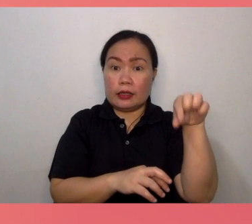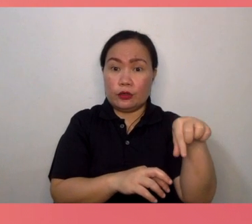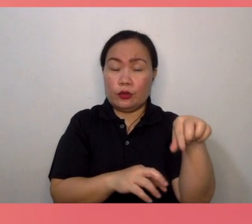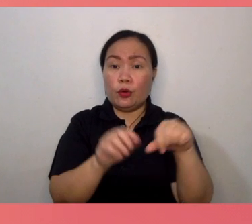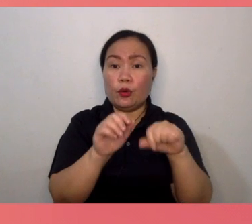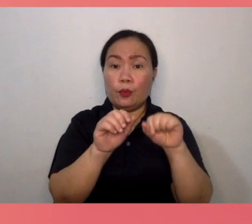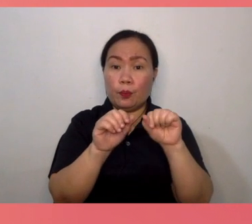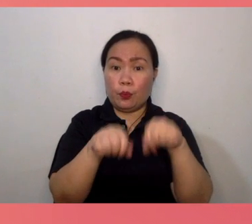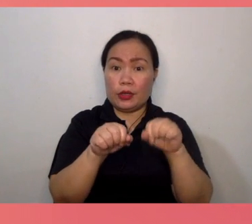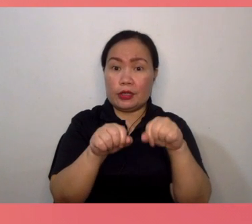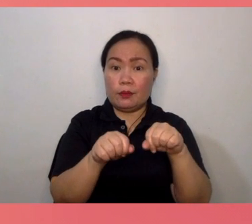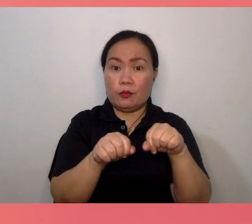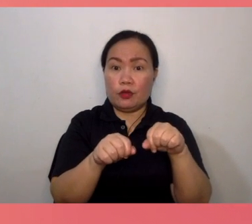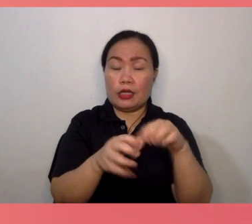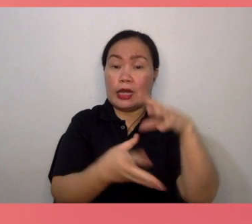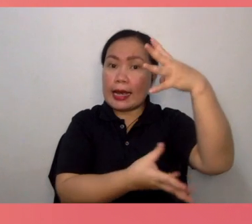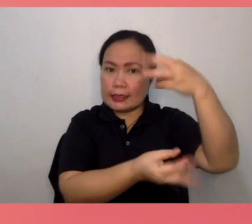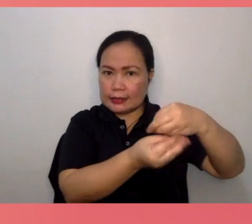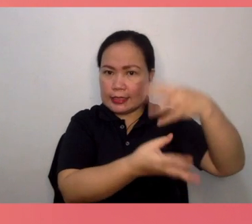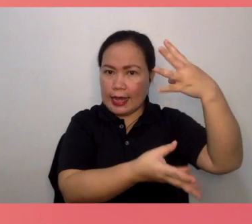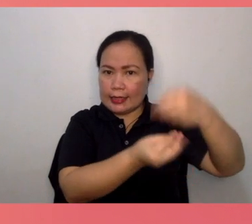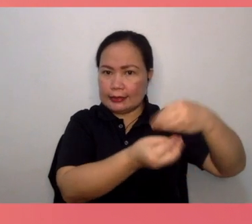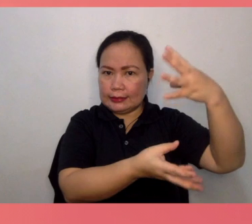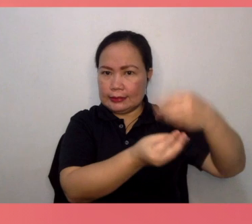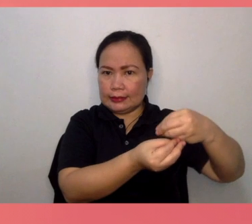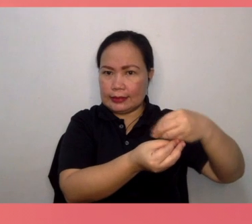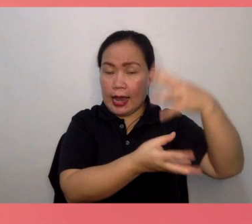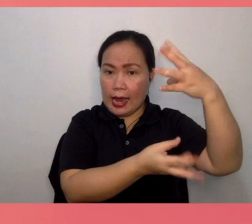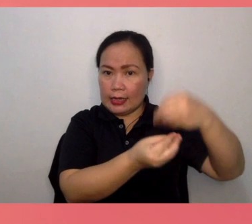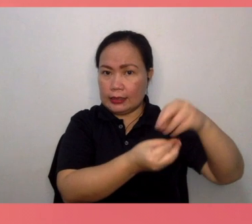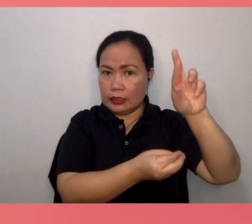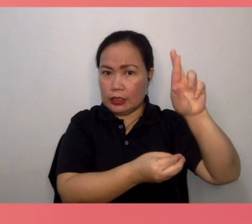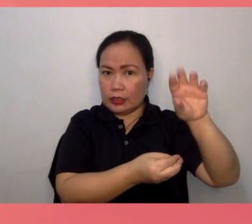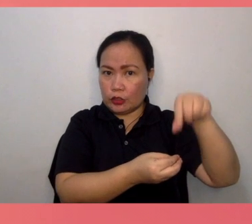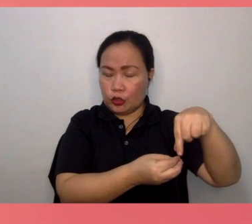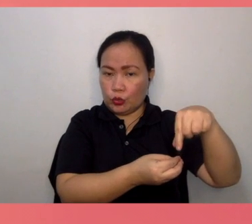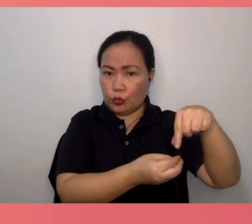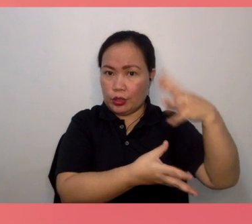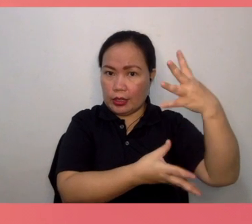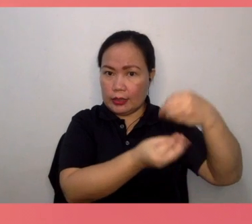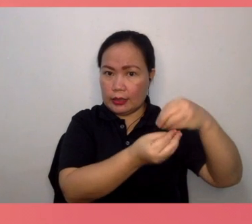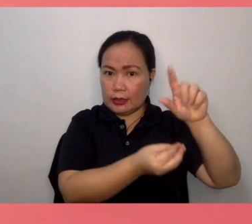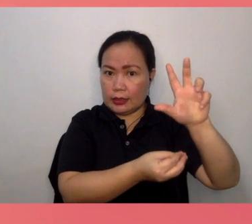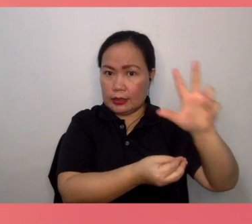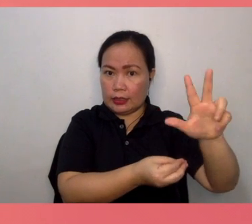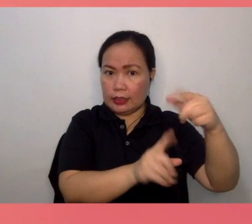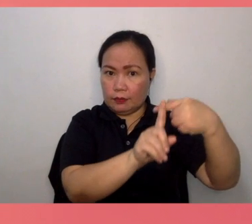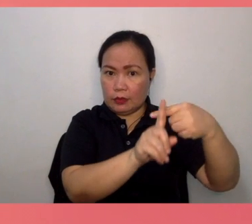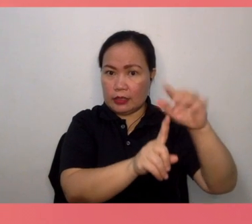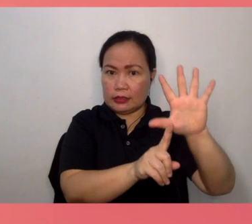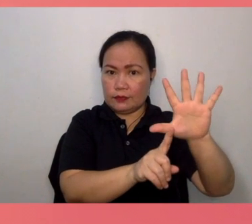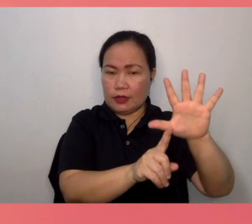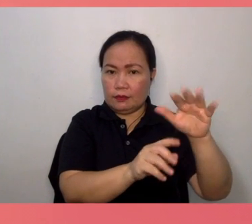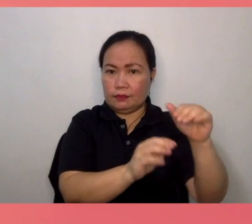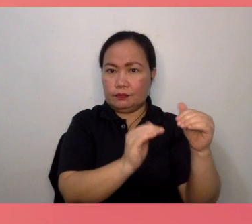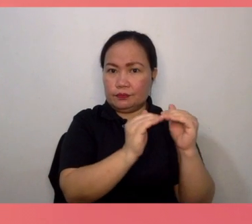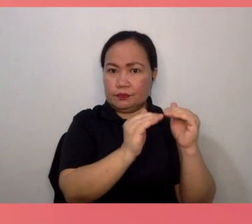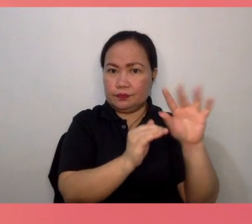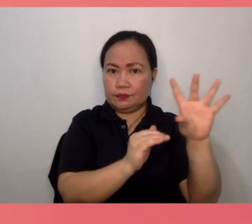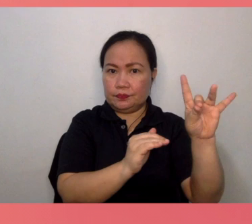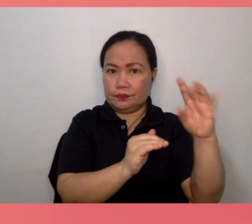makuha. Paano? I-add po natin ito. So, therefore, ang gagamitin ko ay